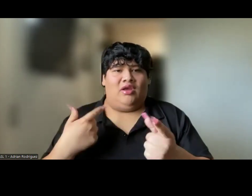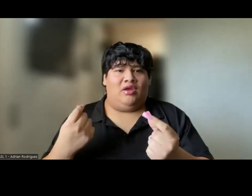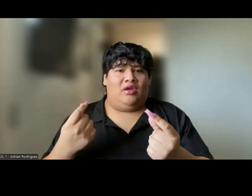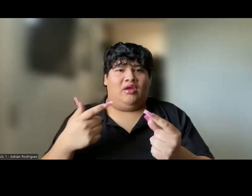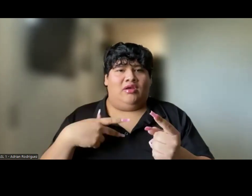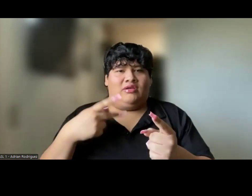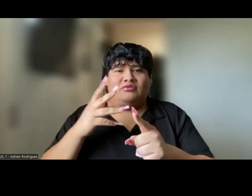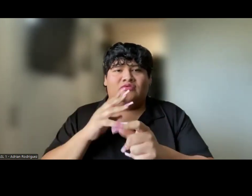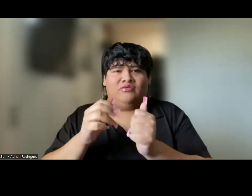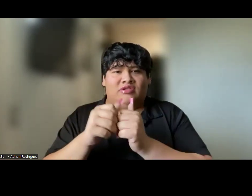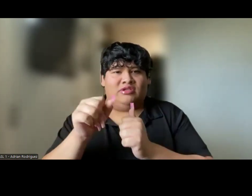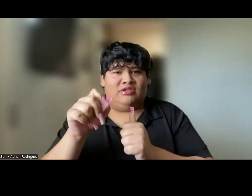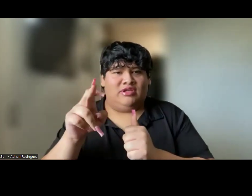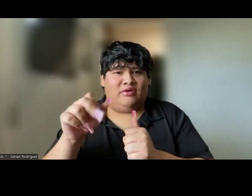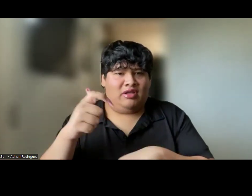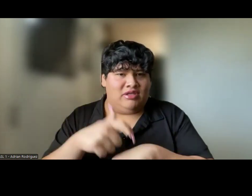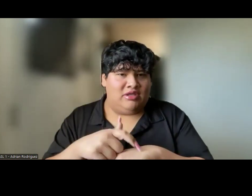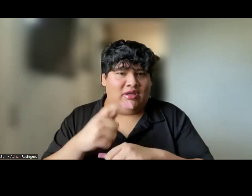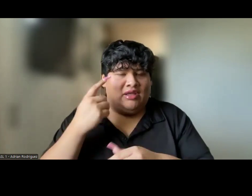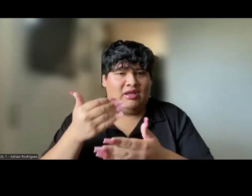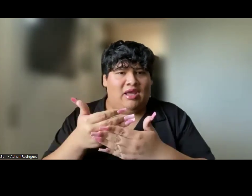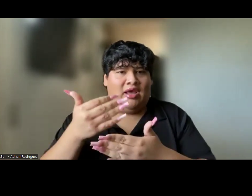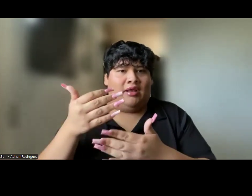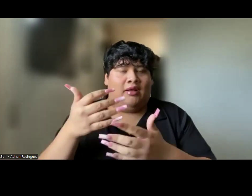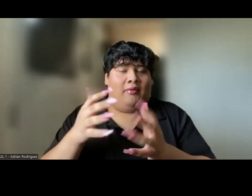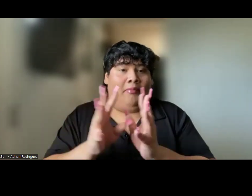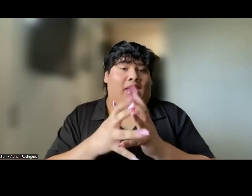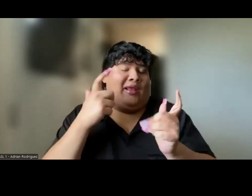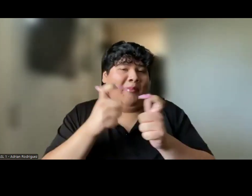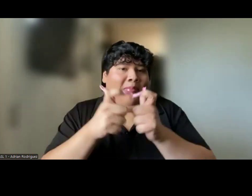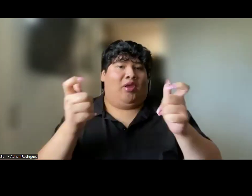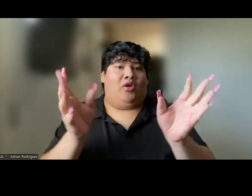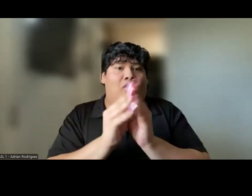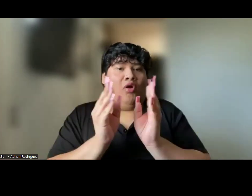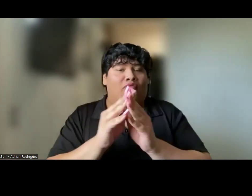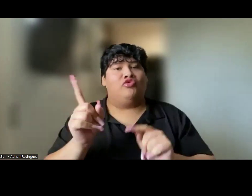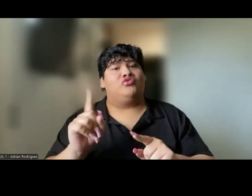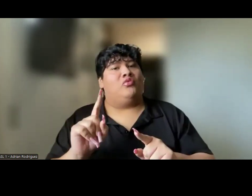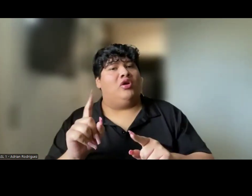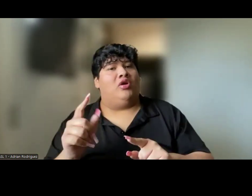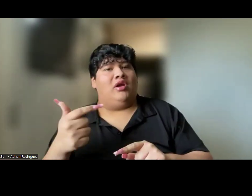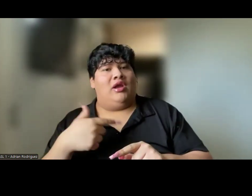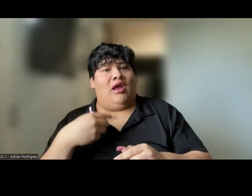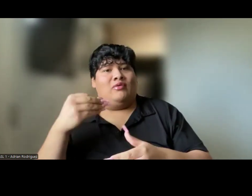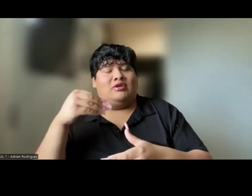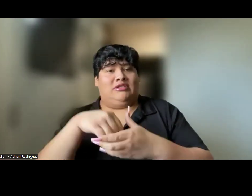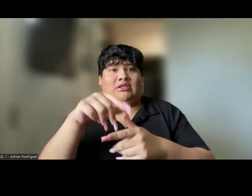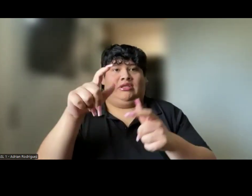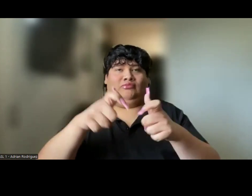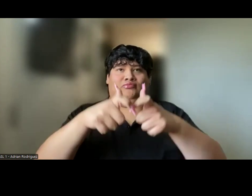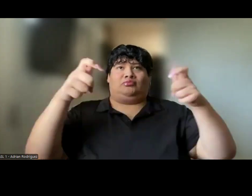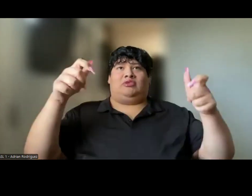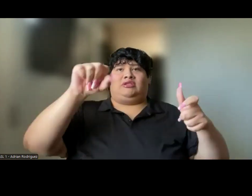time you were at Scan maybe and had a big conference where I was up at the stage when we had